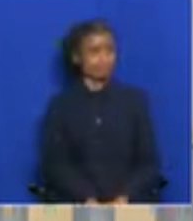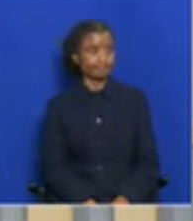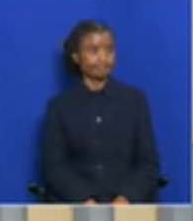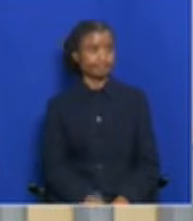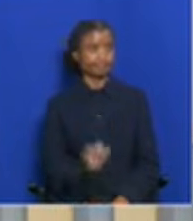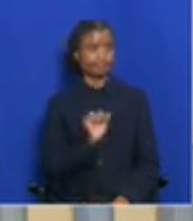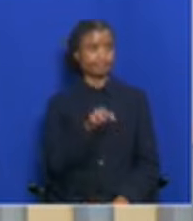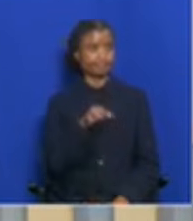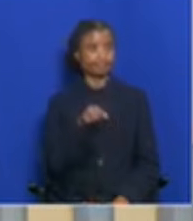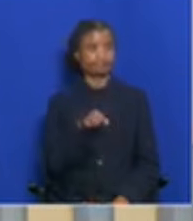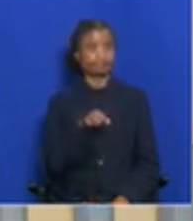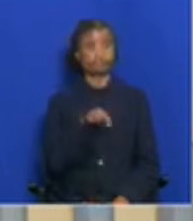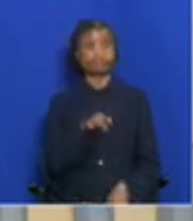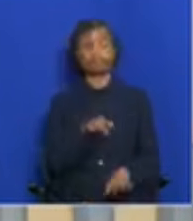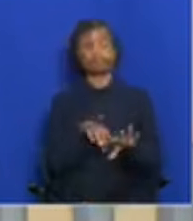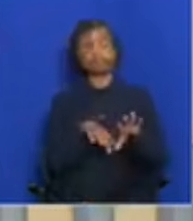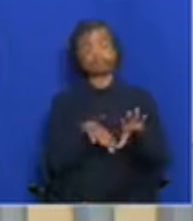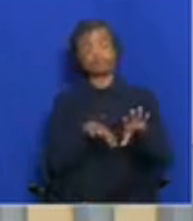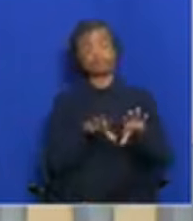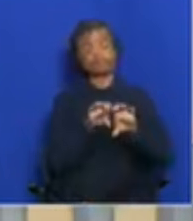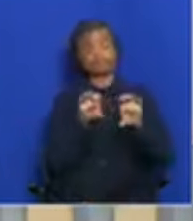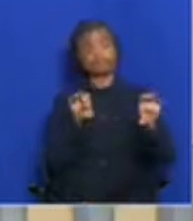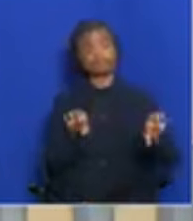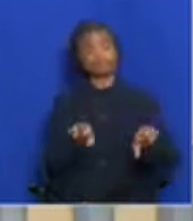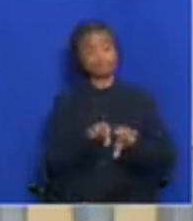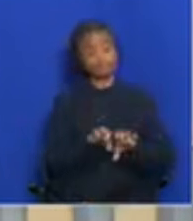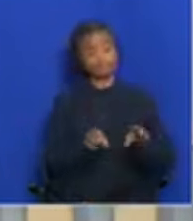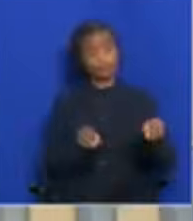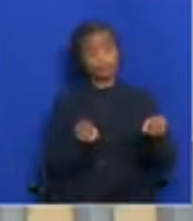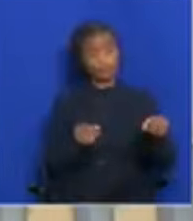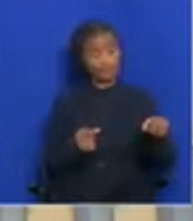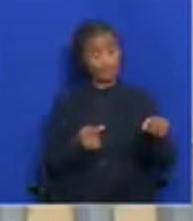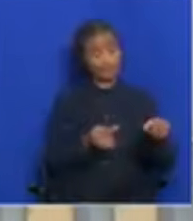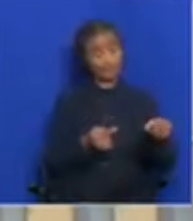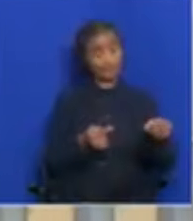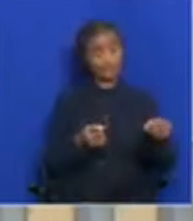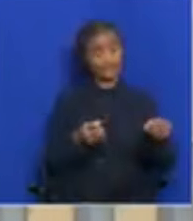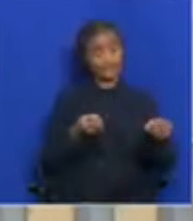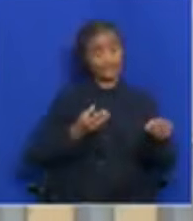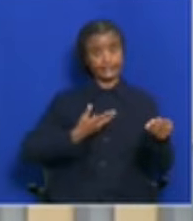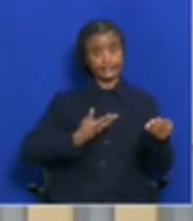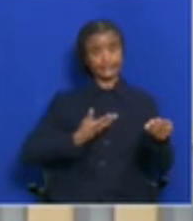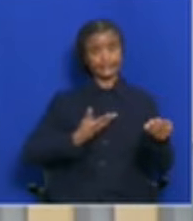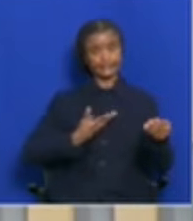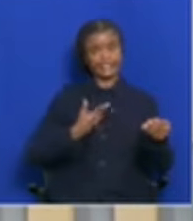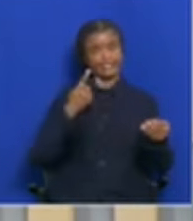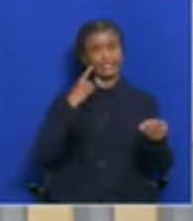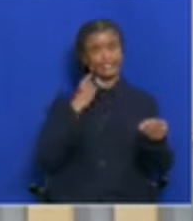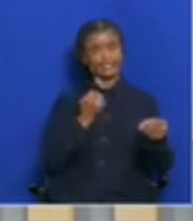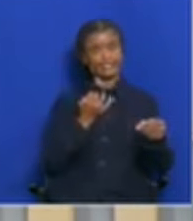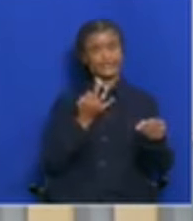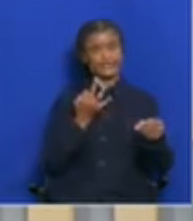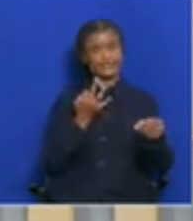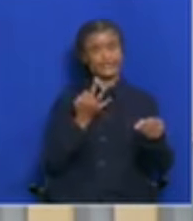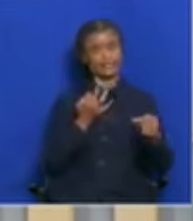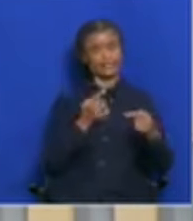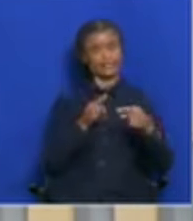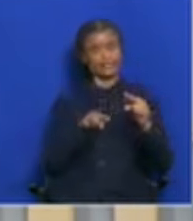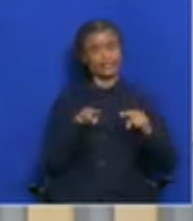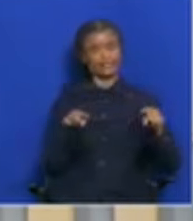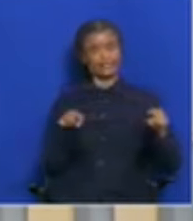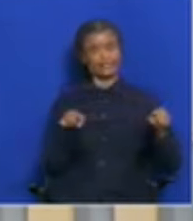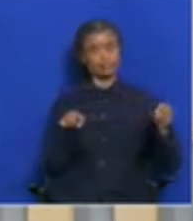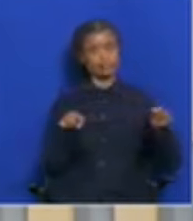delegation. I think we've been issued with 3 different ones now. With Advocate Johnson, it's